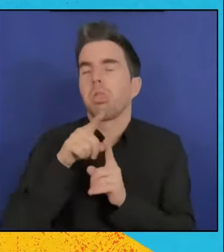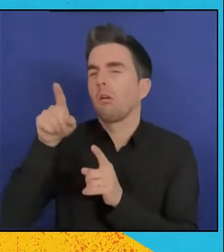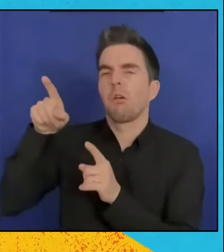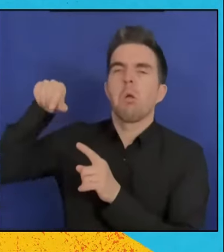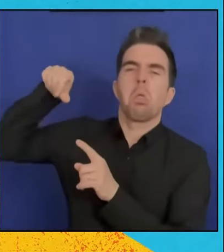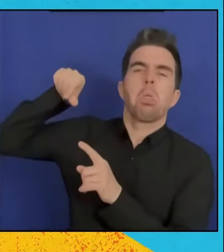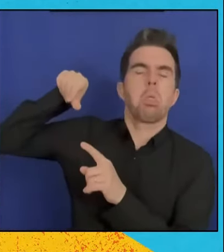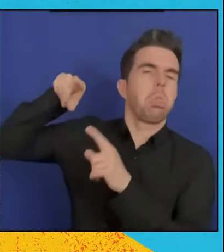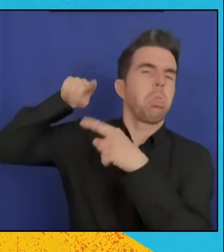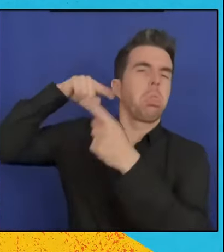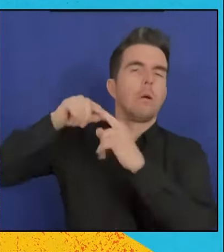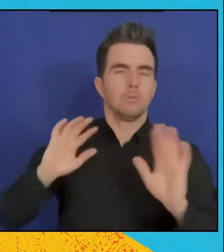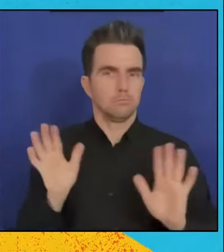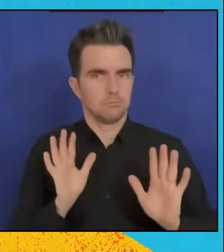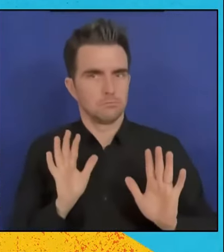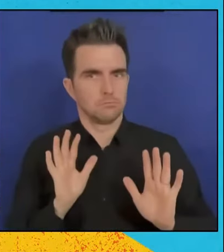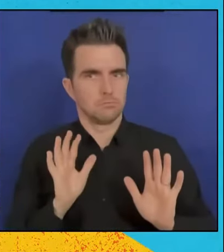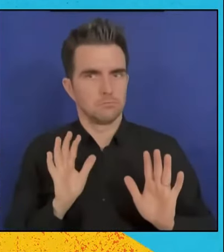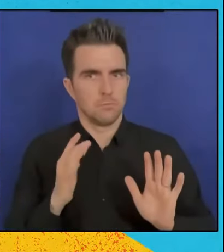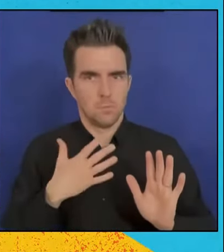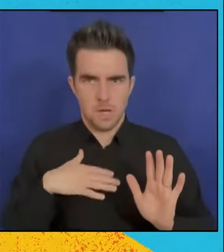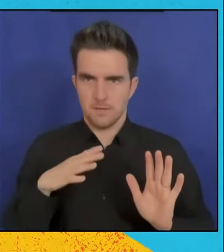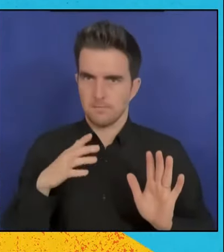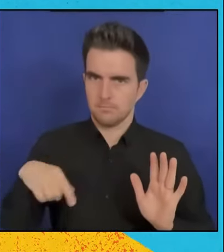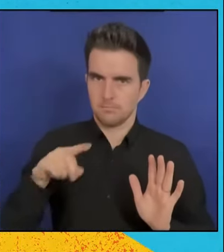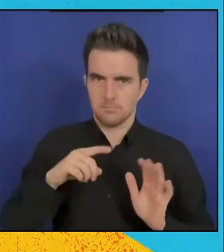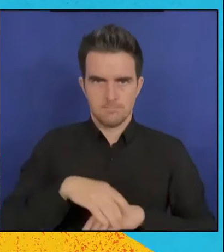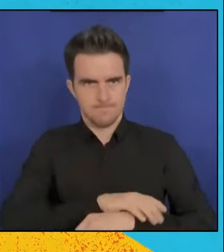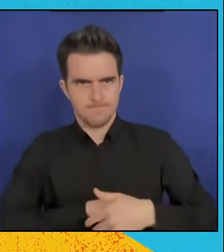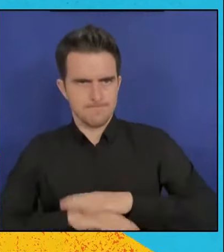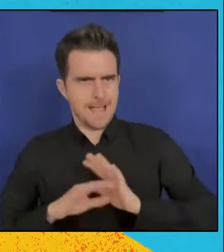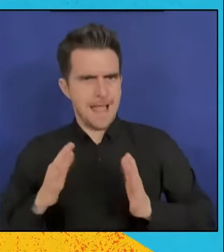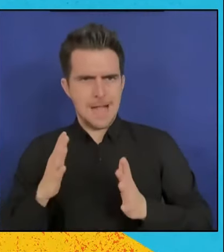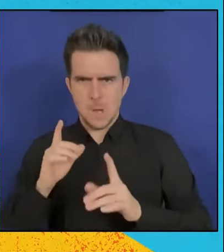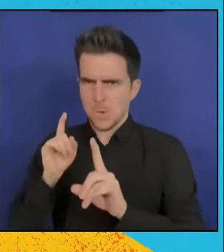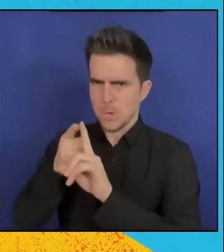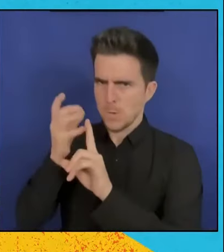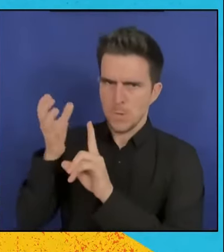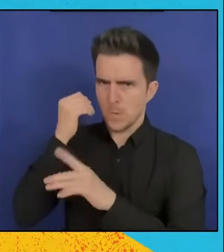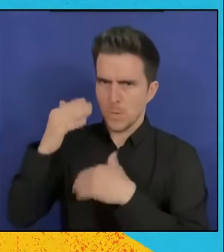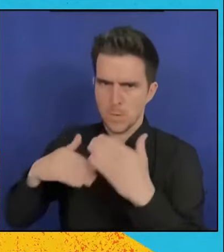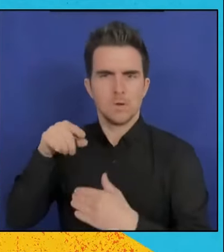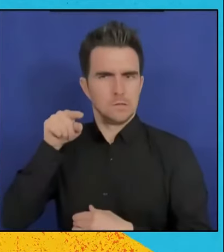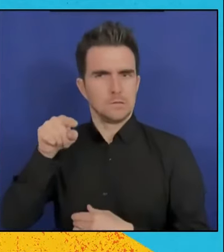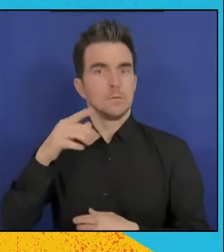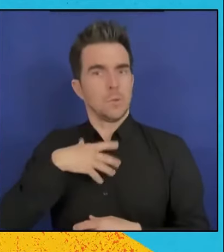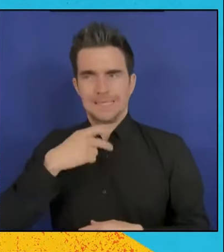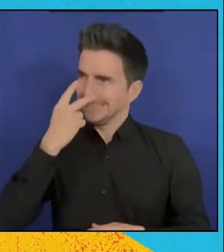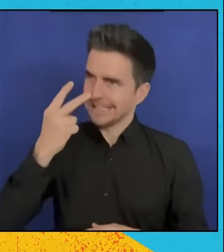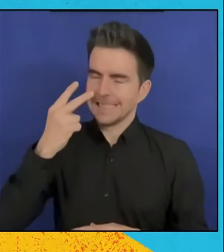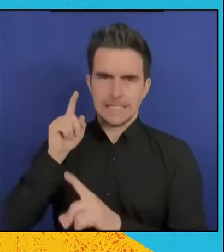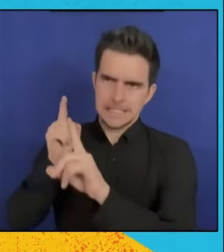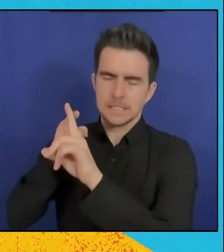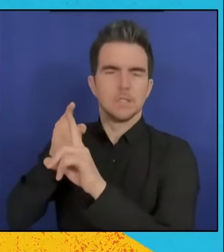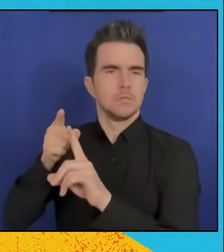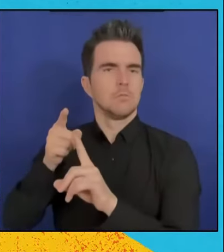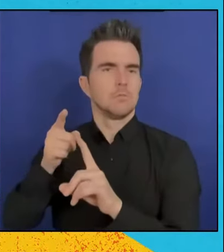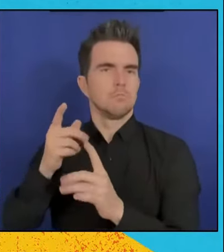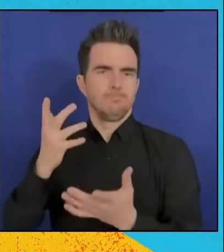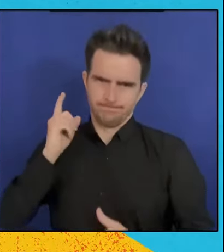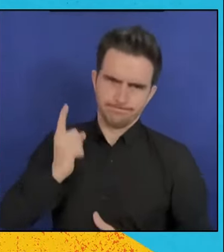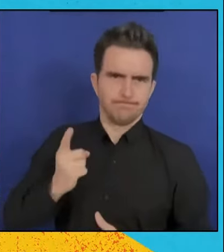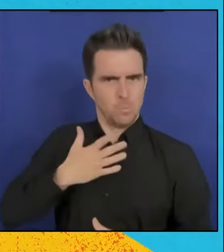why the goals matter. And I know you do, otherwise you probably wouldn't be here. But that's not enough. We need to convince the world out there that the Sustainable